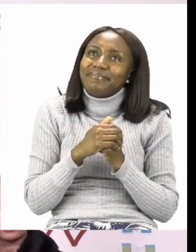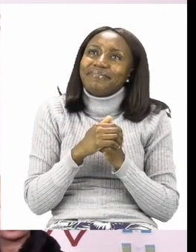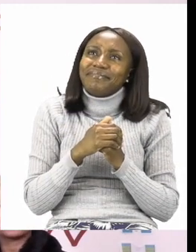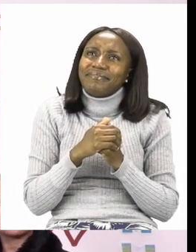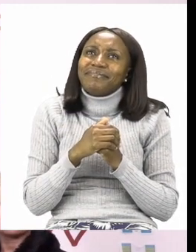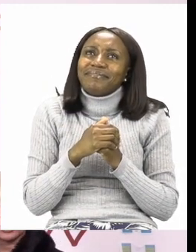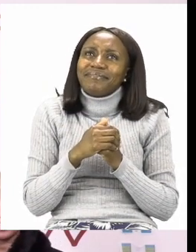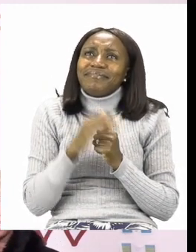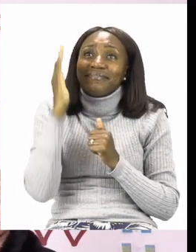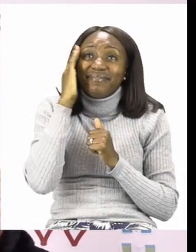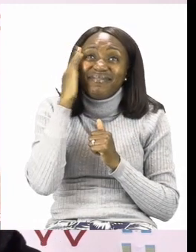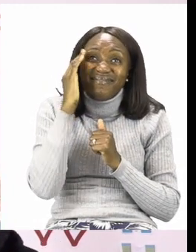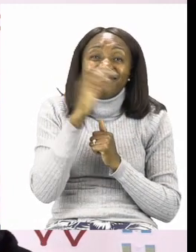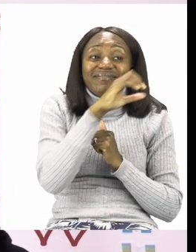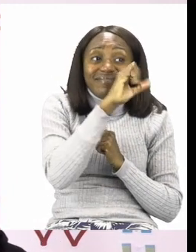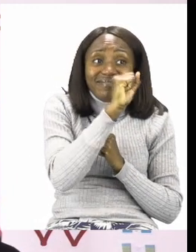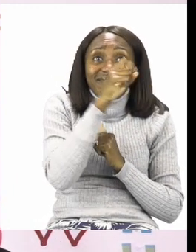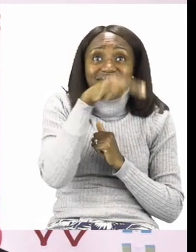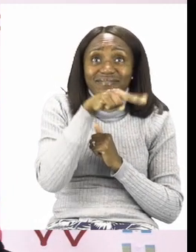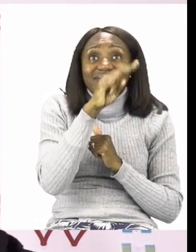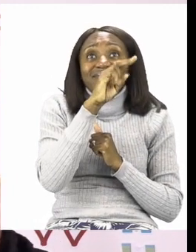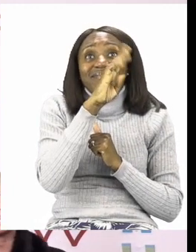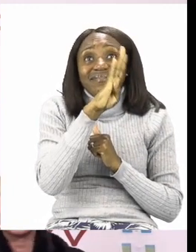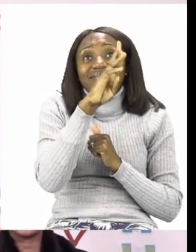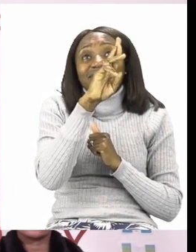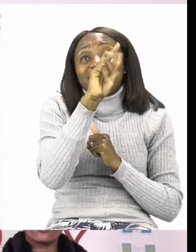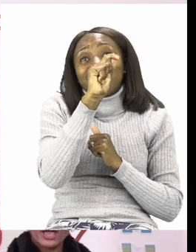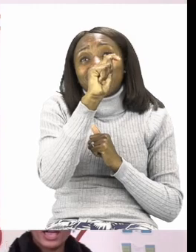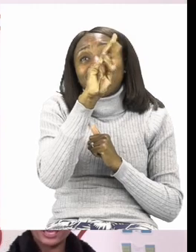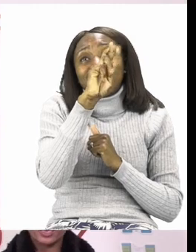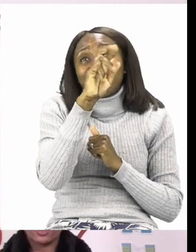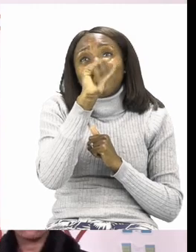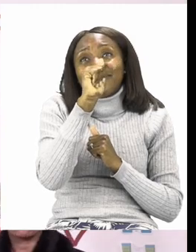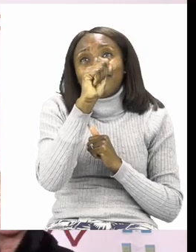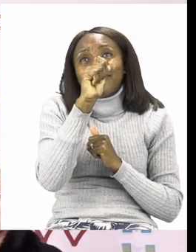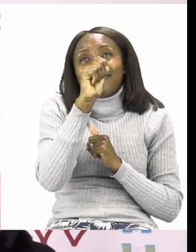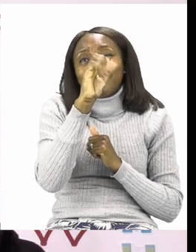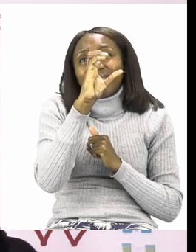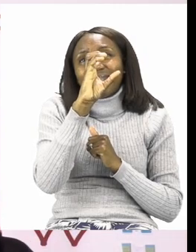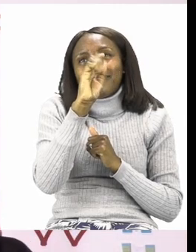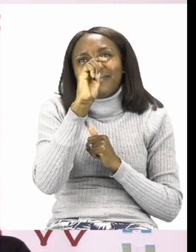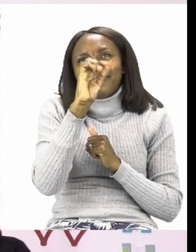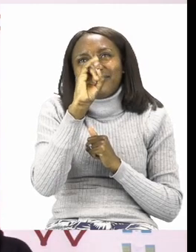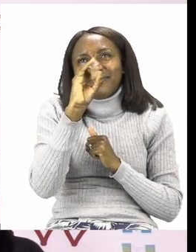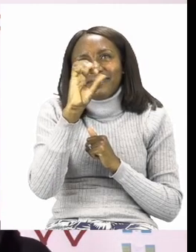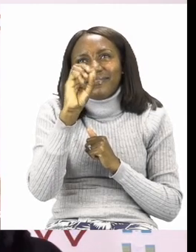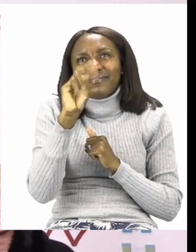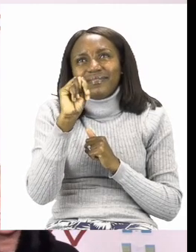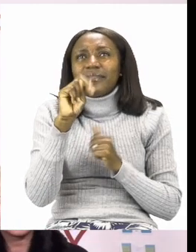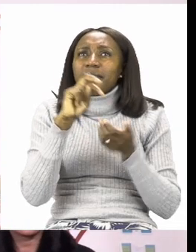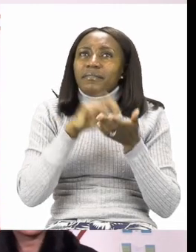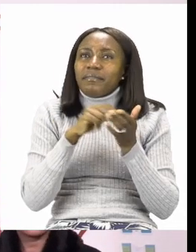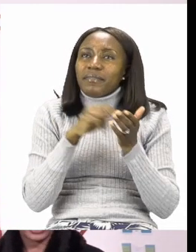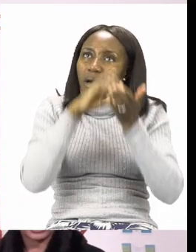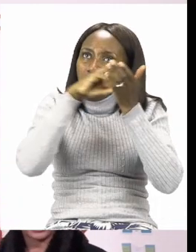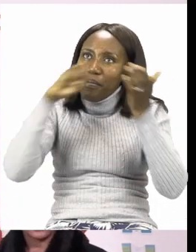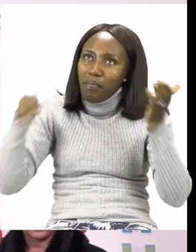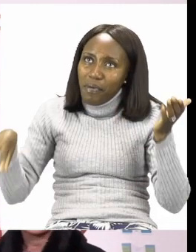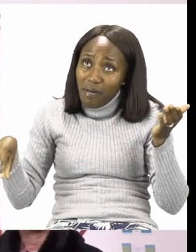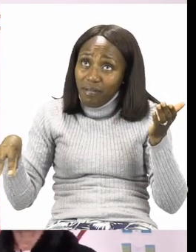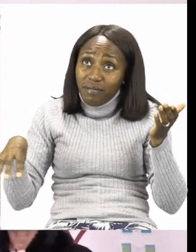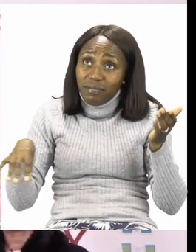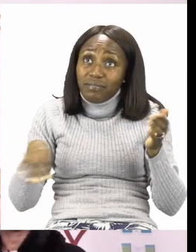know already that subtraction means you take away or you deduct.